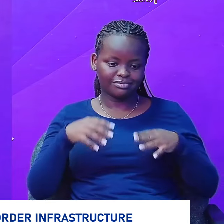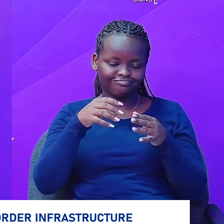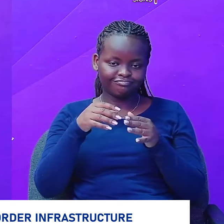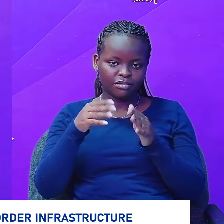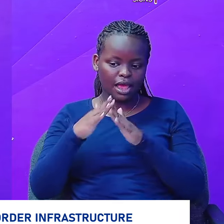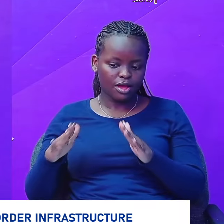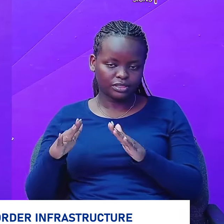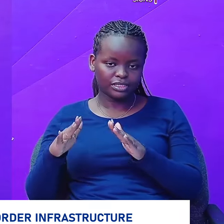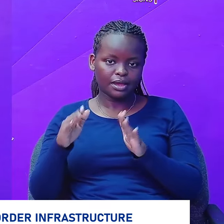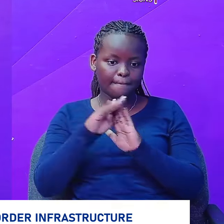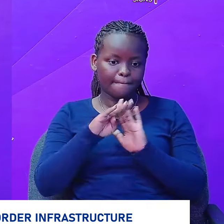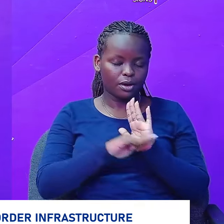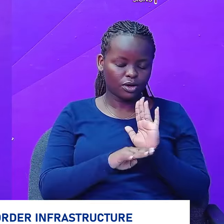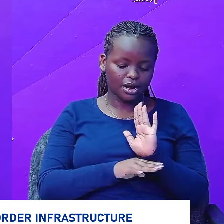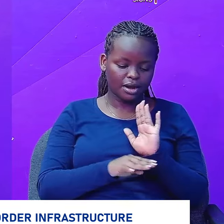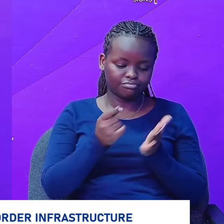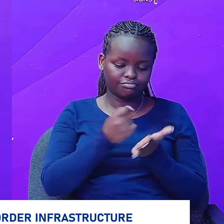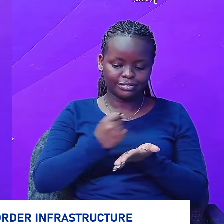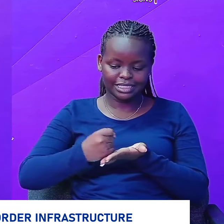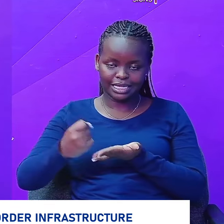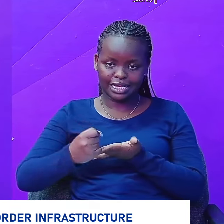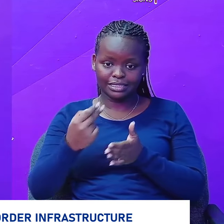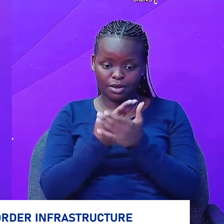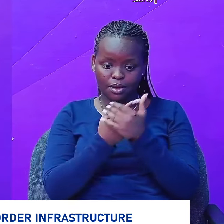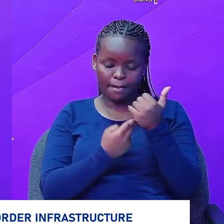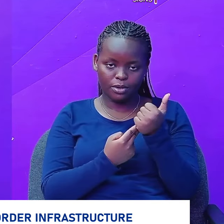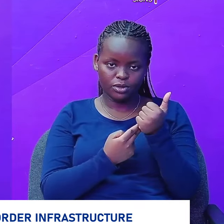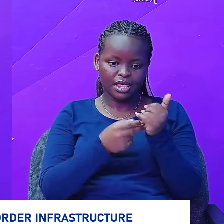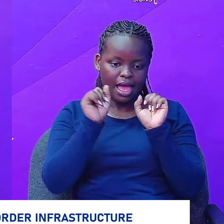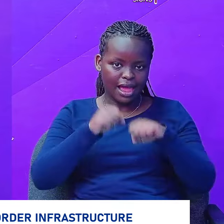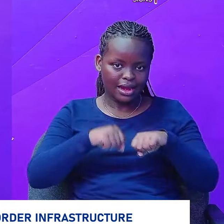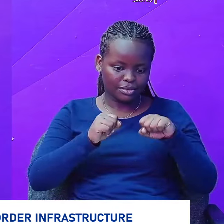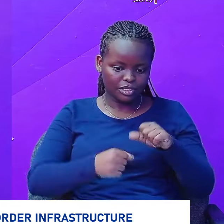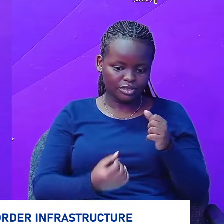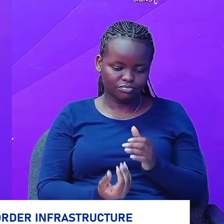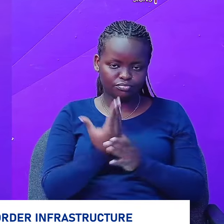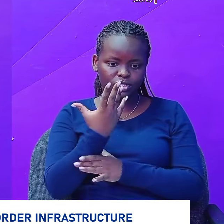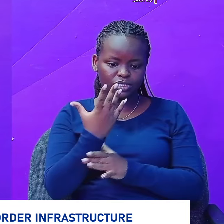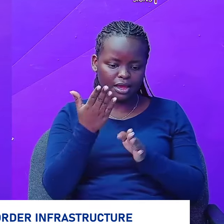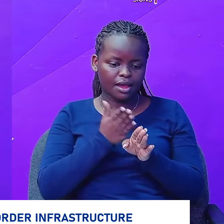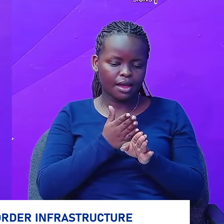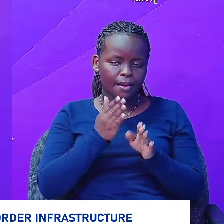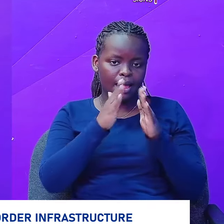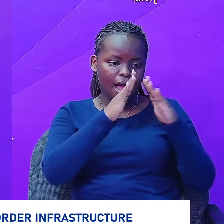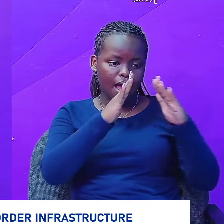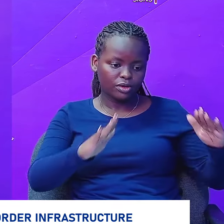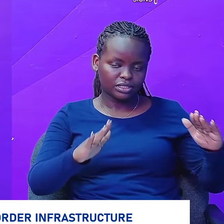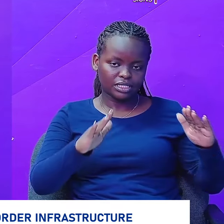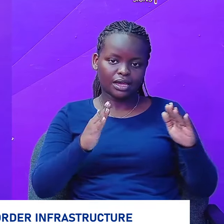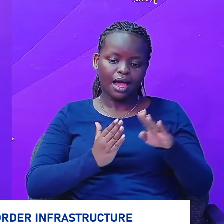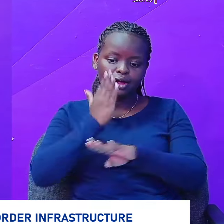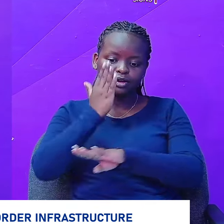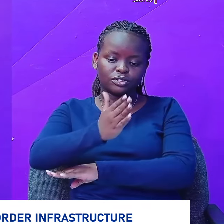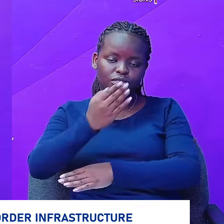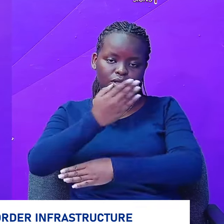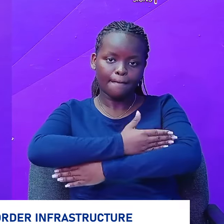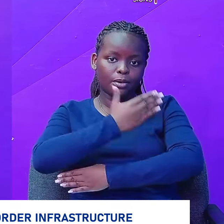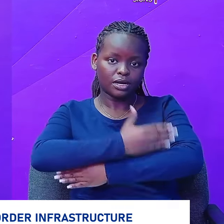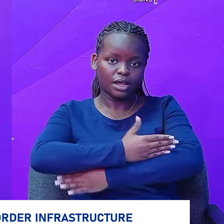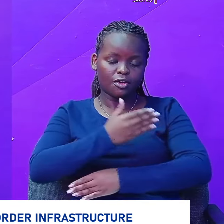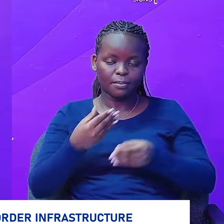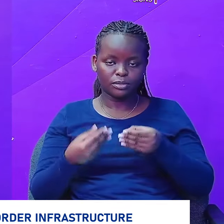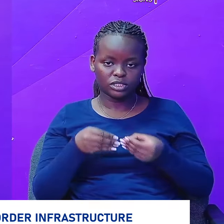have signed a joint agreement aimed at boosting efforts to improve infrastructure and housing within the cross-border town of